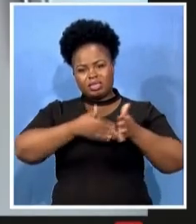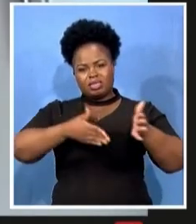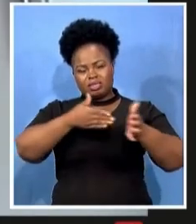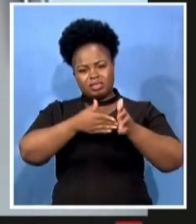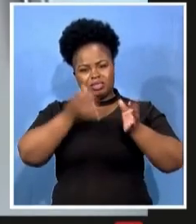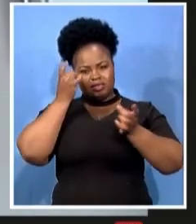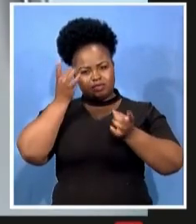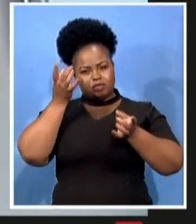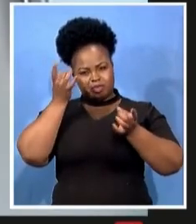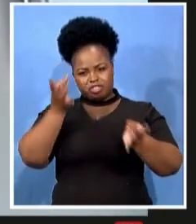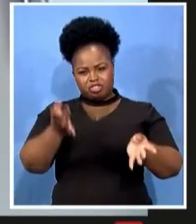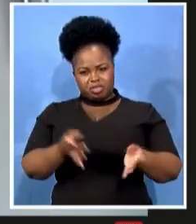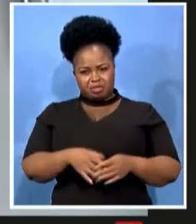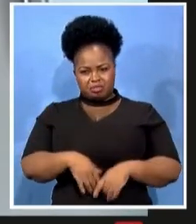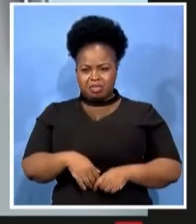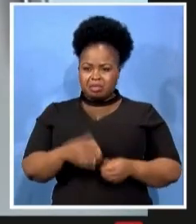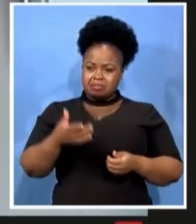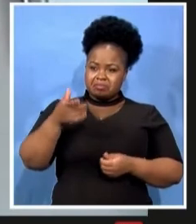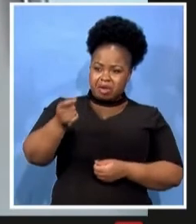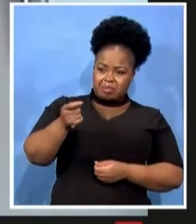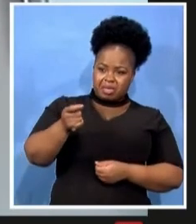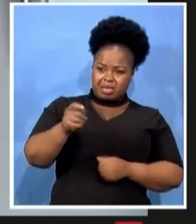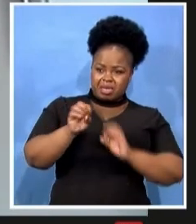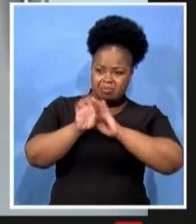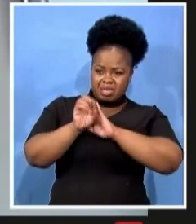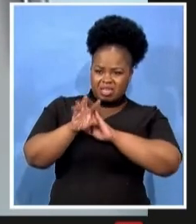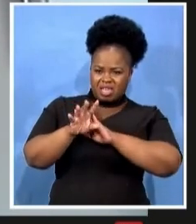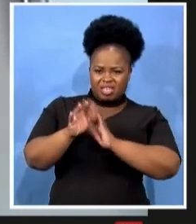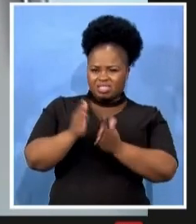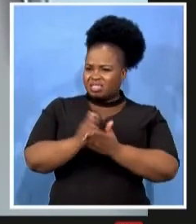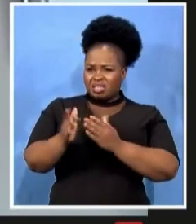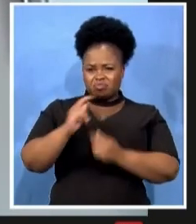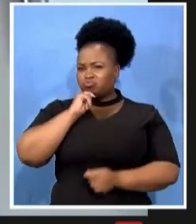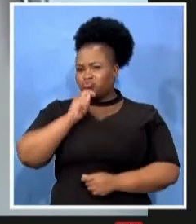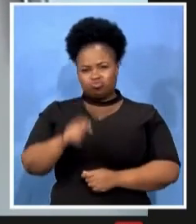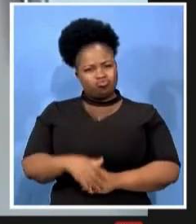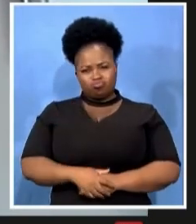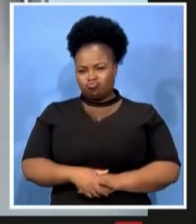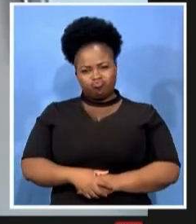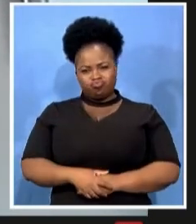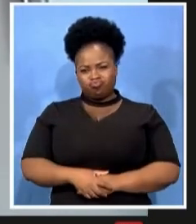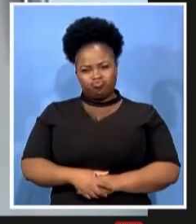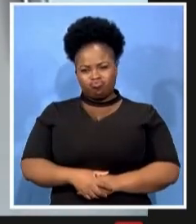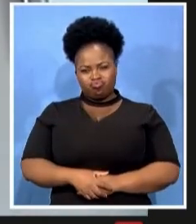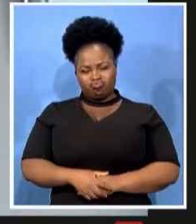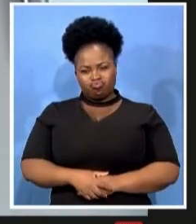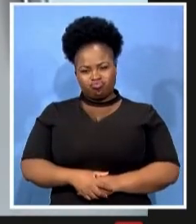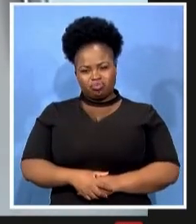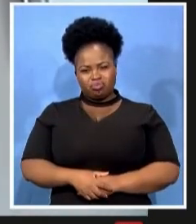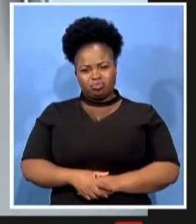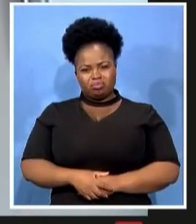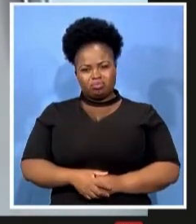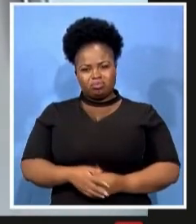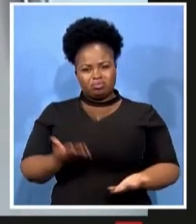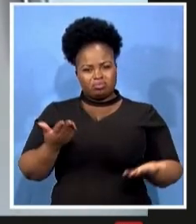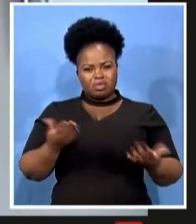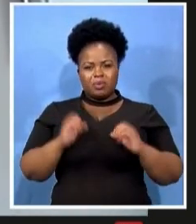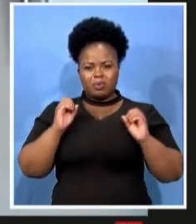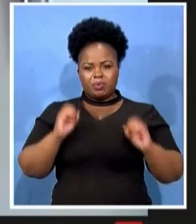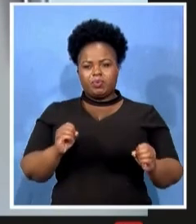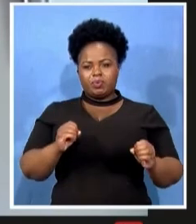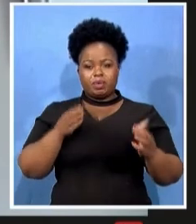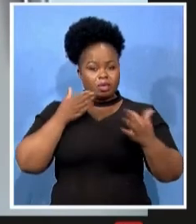not always reliable. We have not been given access to continual information. And there has been a call